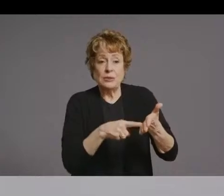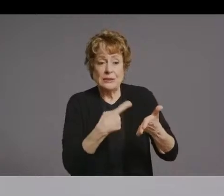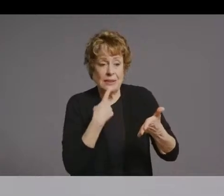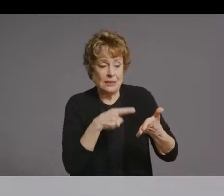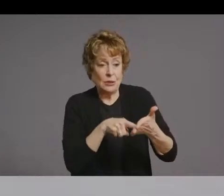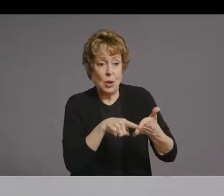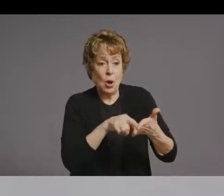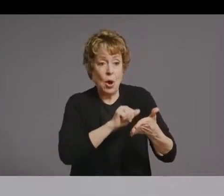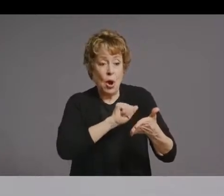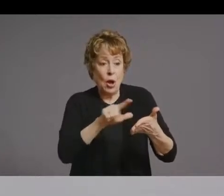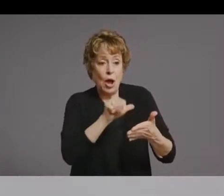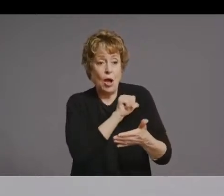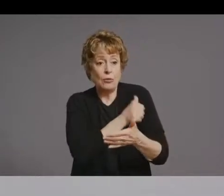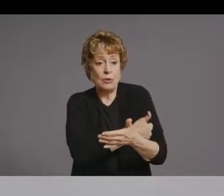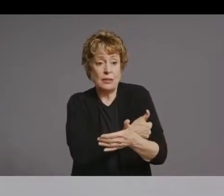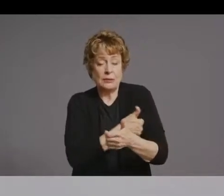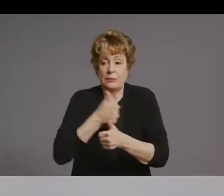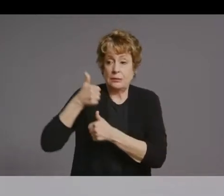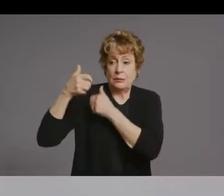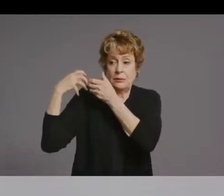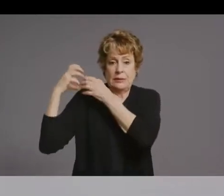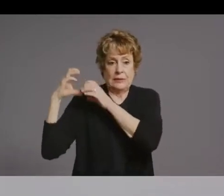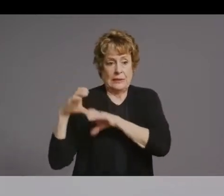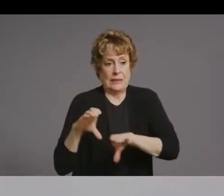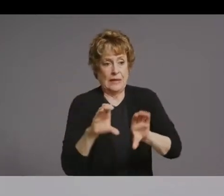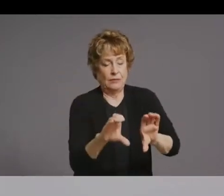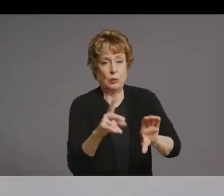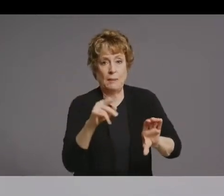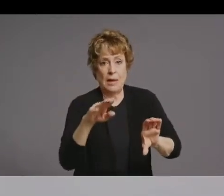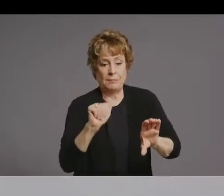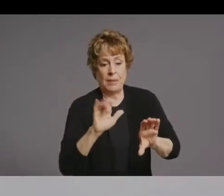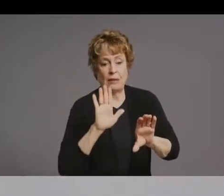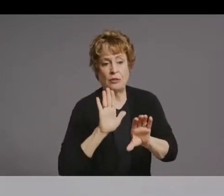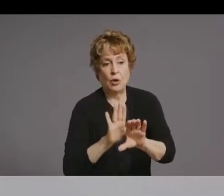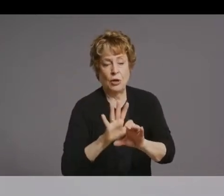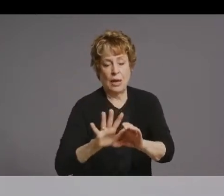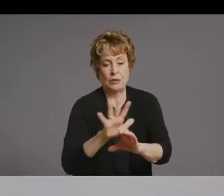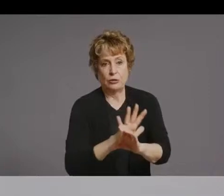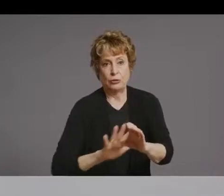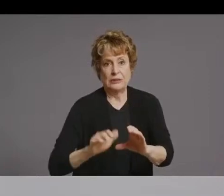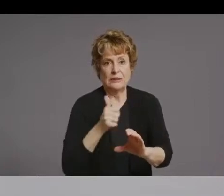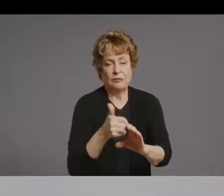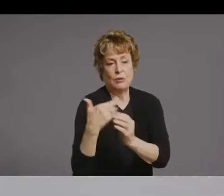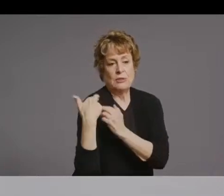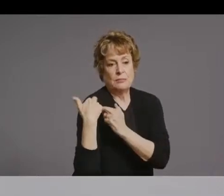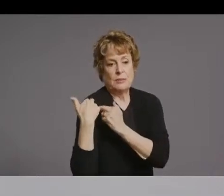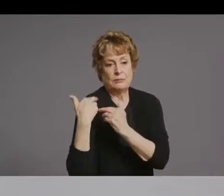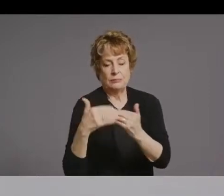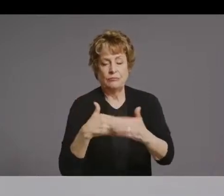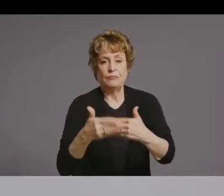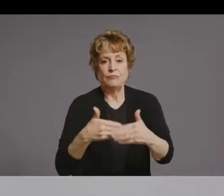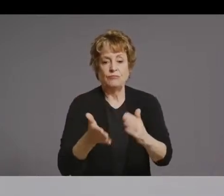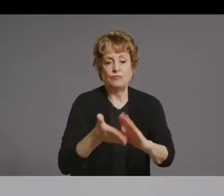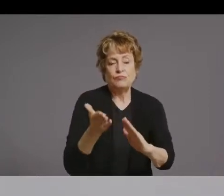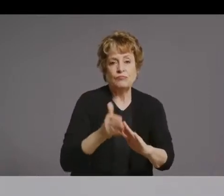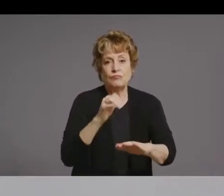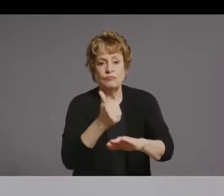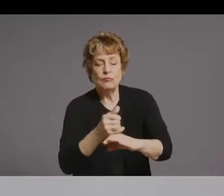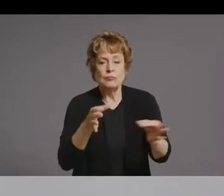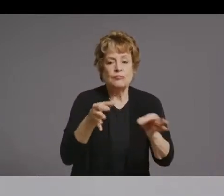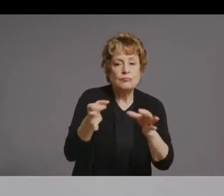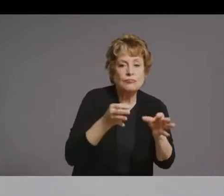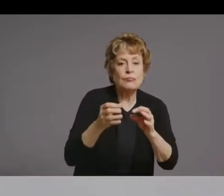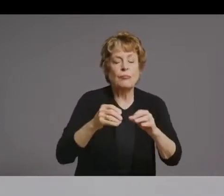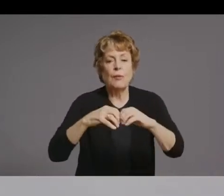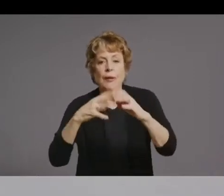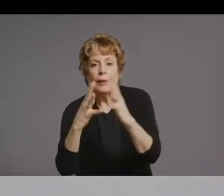Pima County. So Pima County would be responsible for the operations, the setup, the tear down of that,